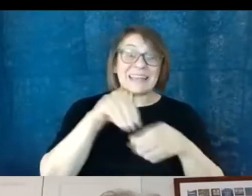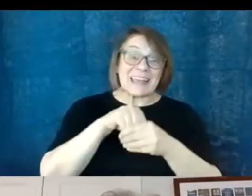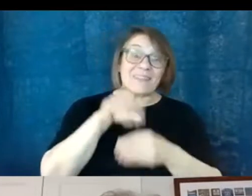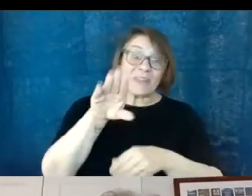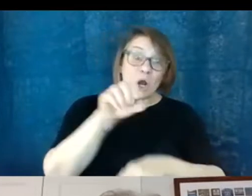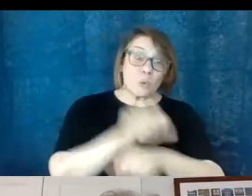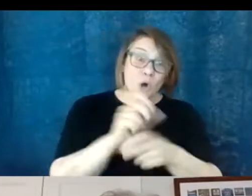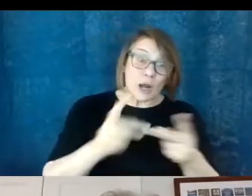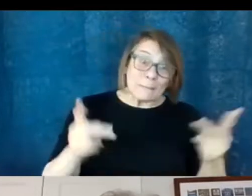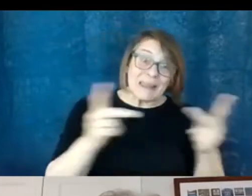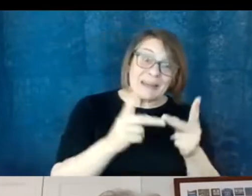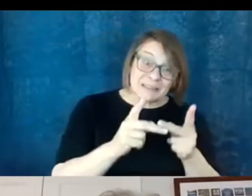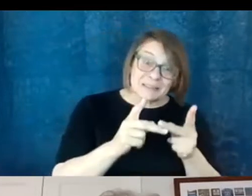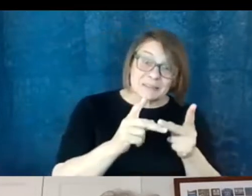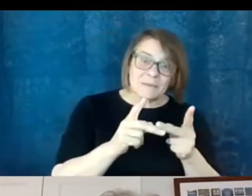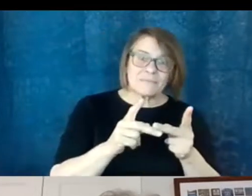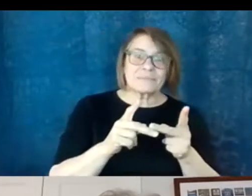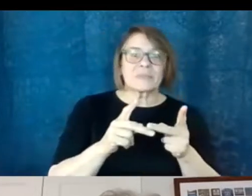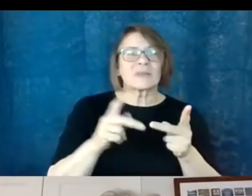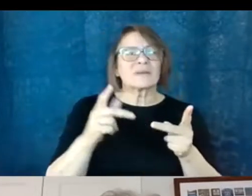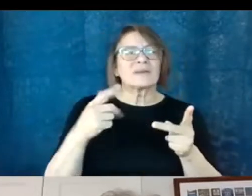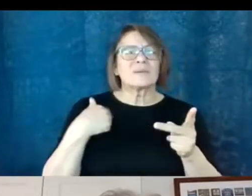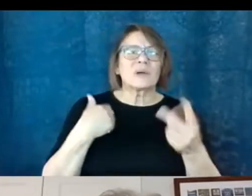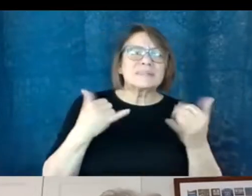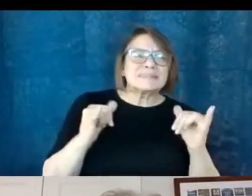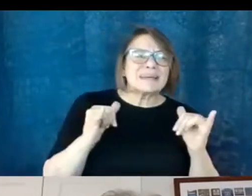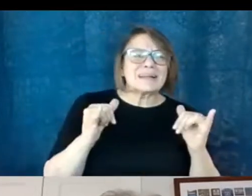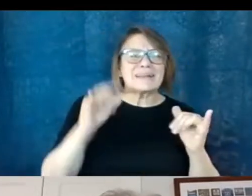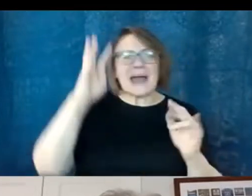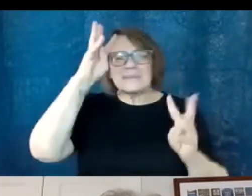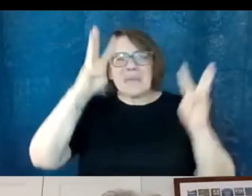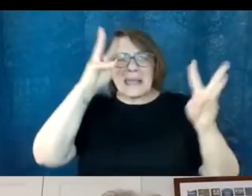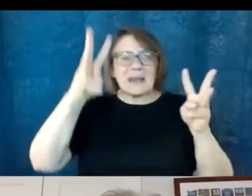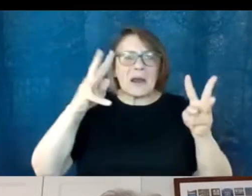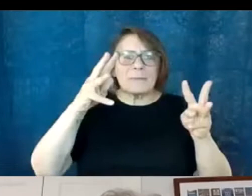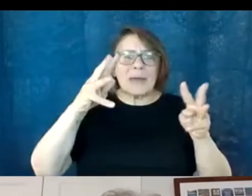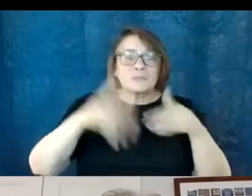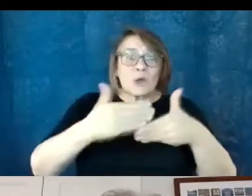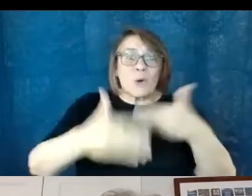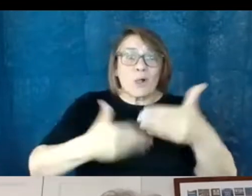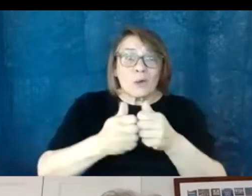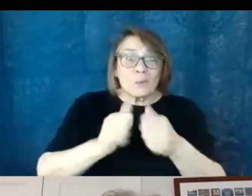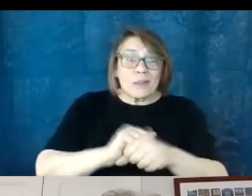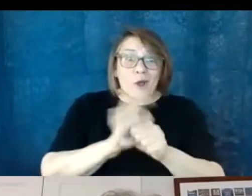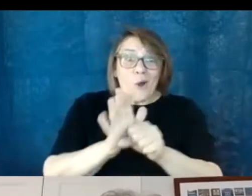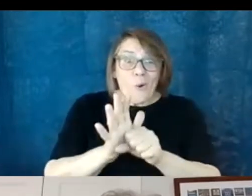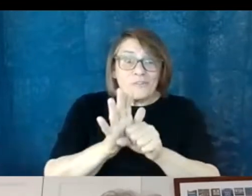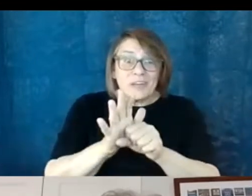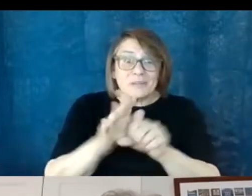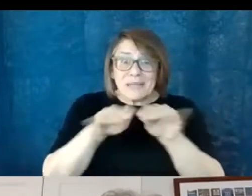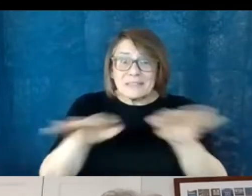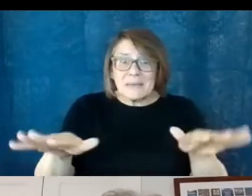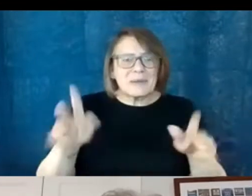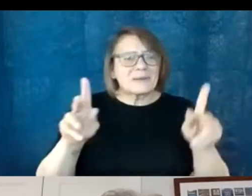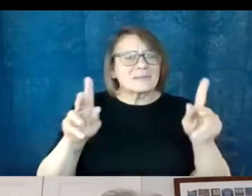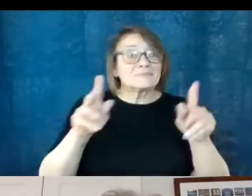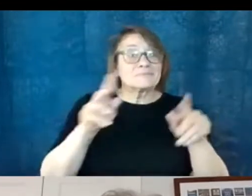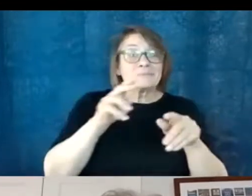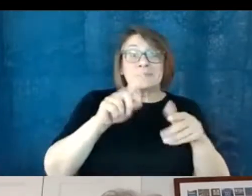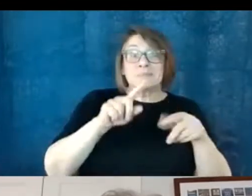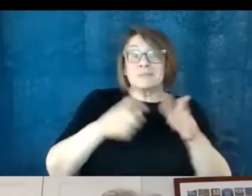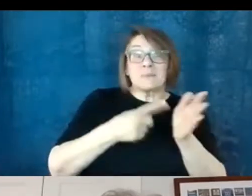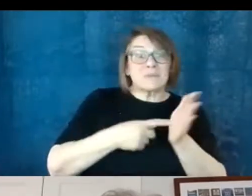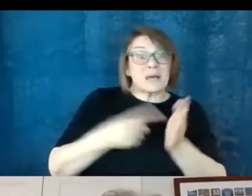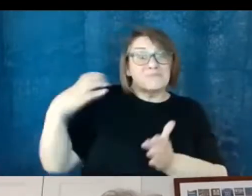You know, we're still kind of making this up as we go along, especially employers aren't really sure how to provide access,